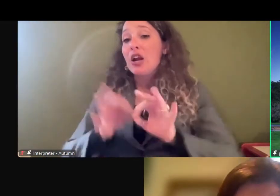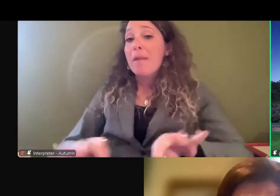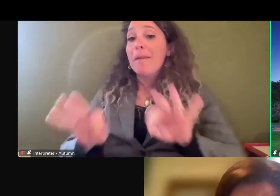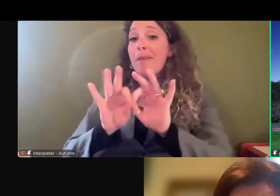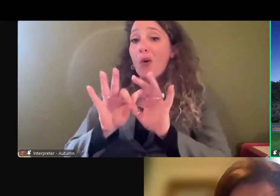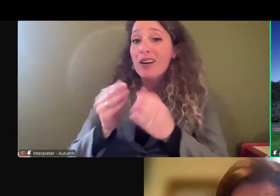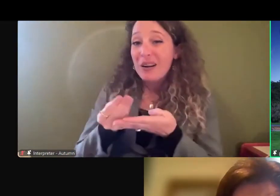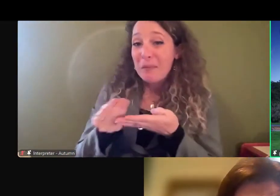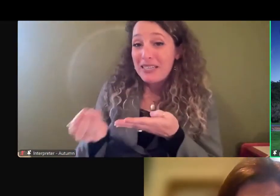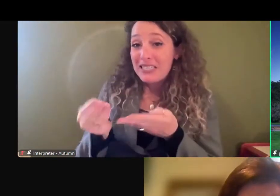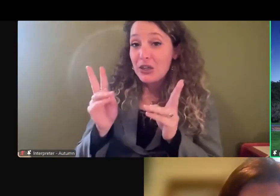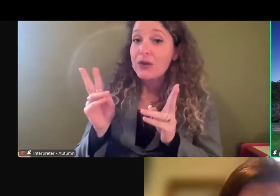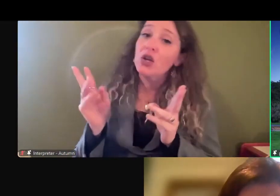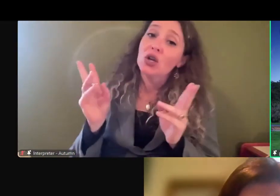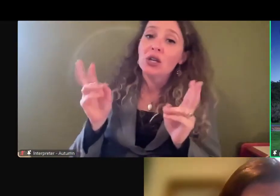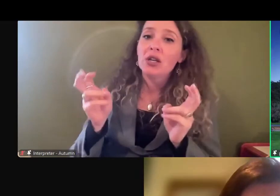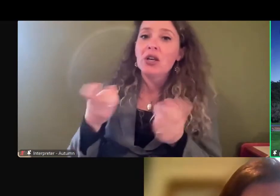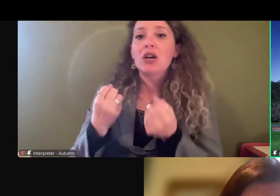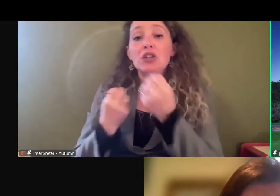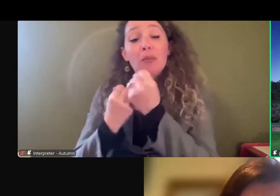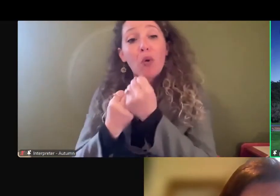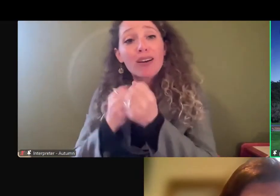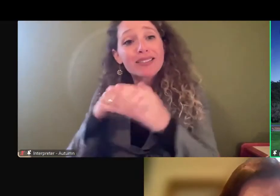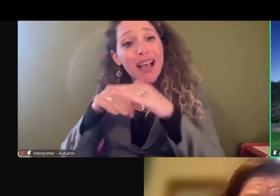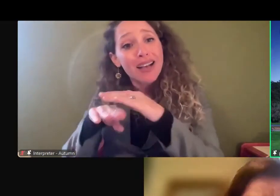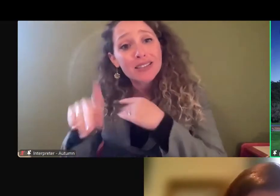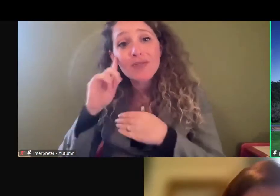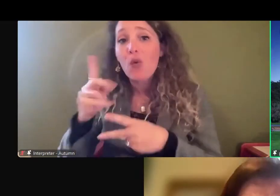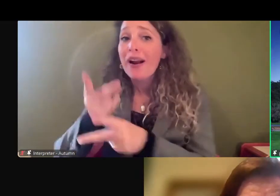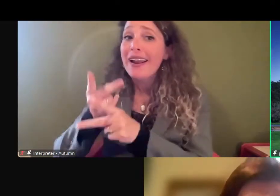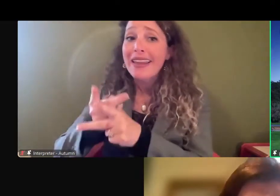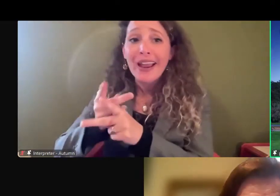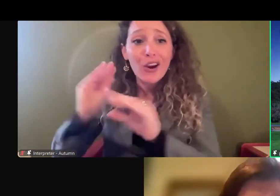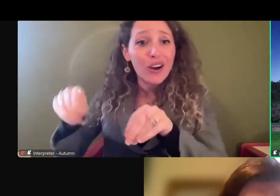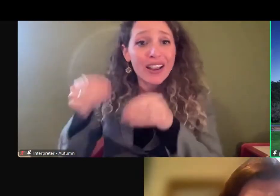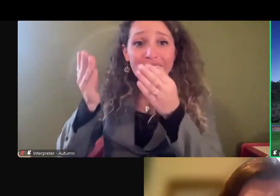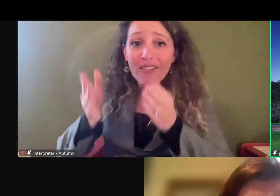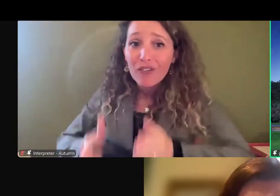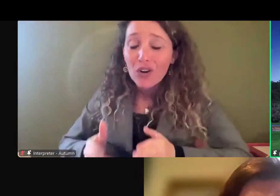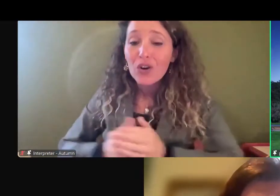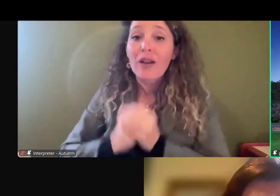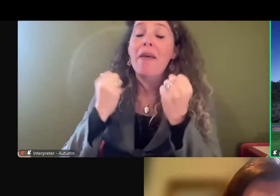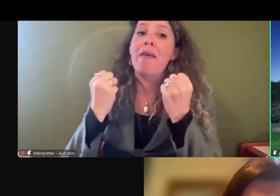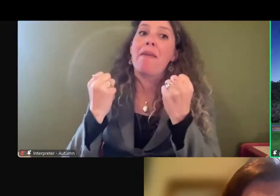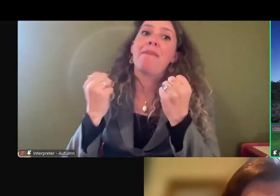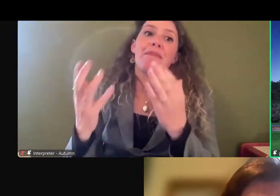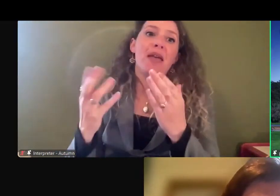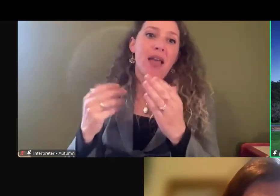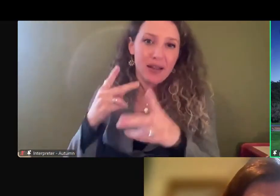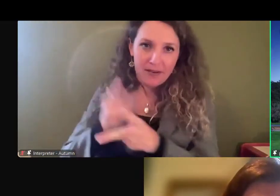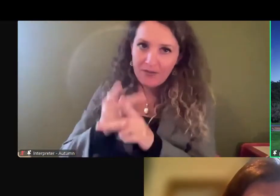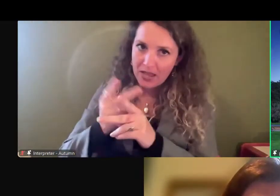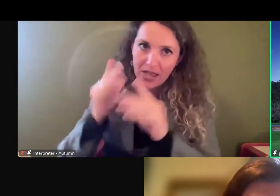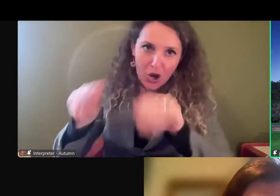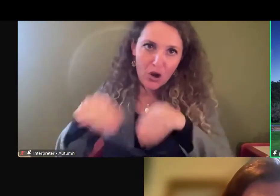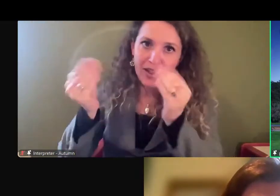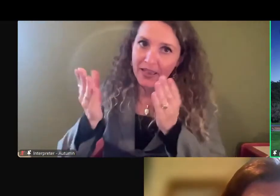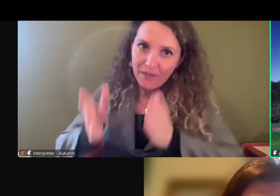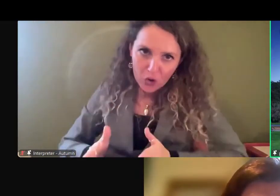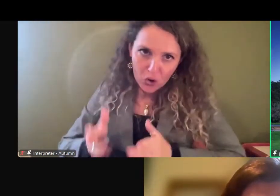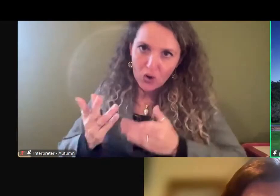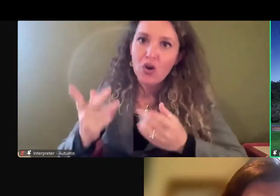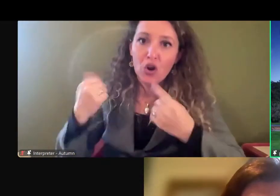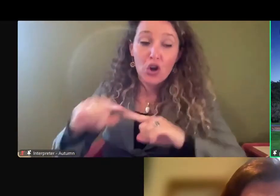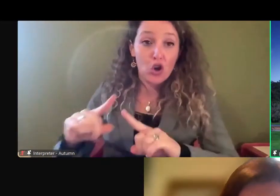support is access to caregivers. And many of the caregivers that I've had over the years have